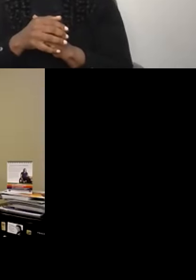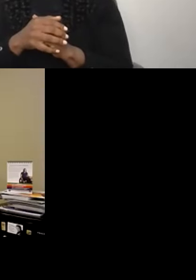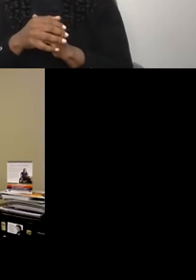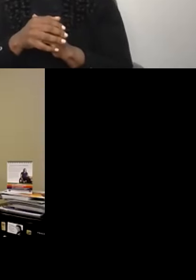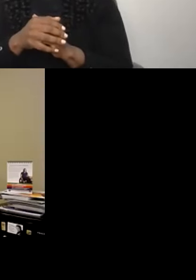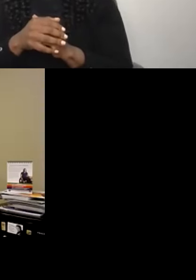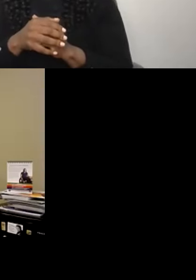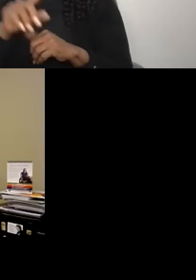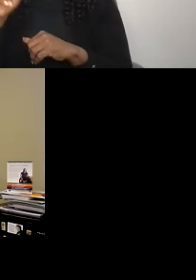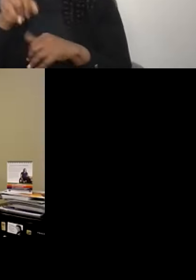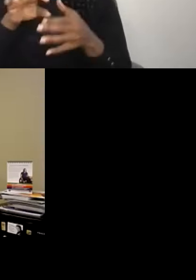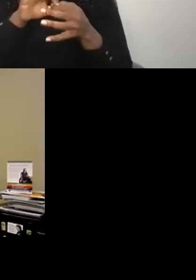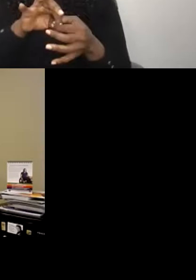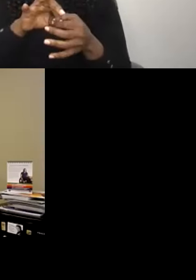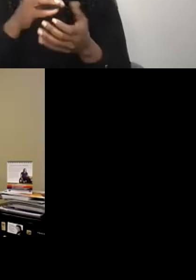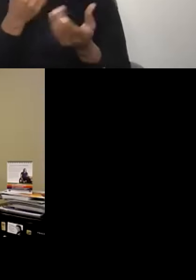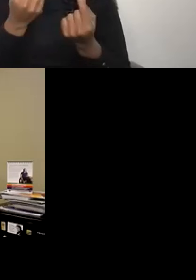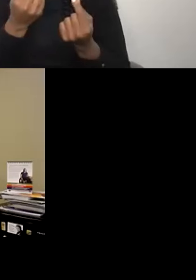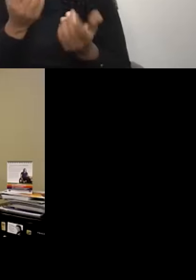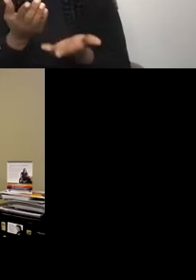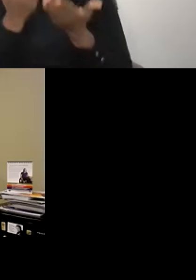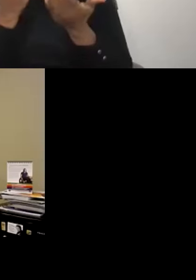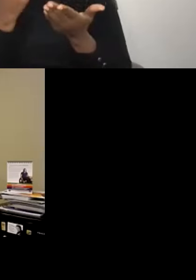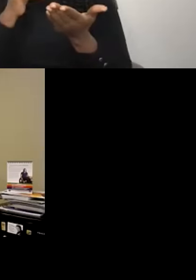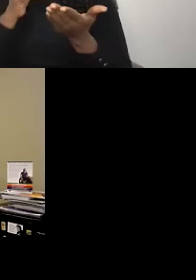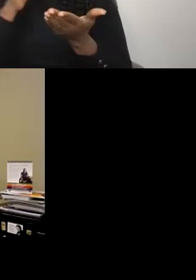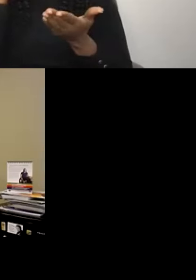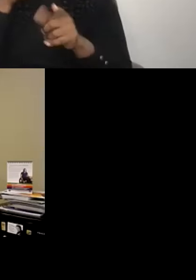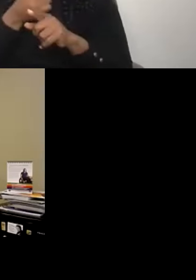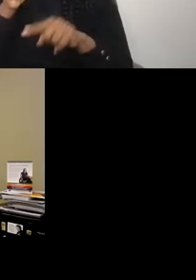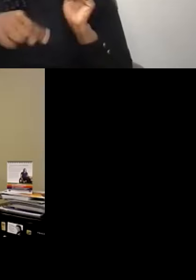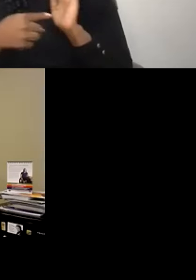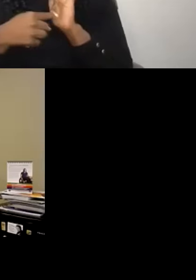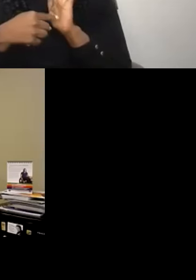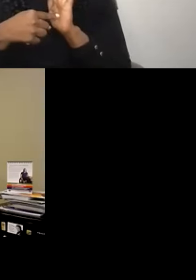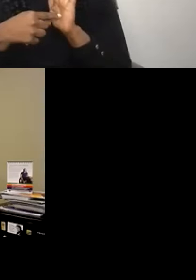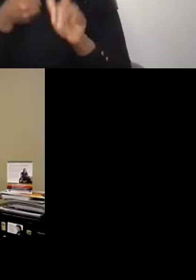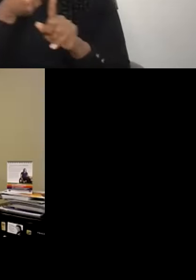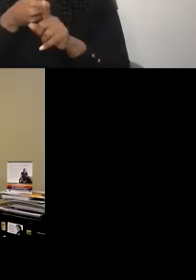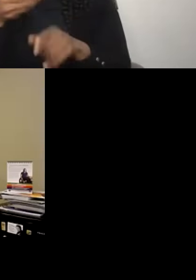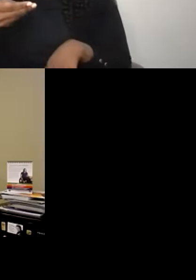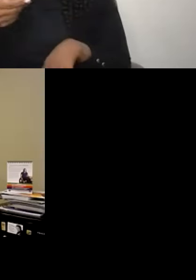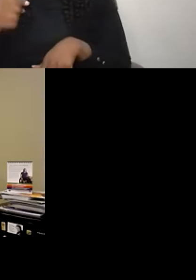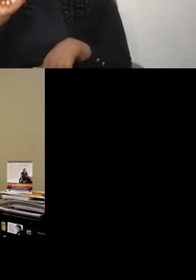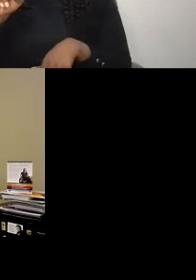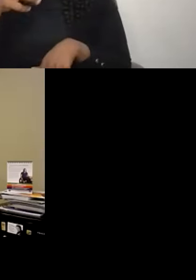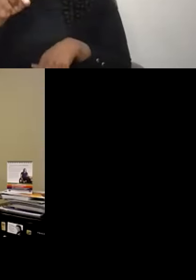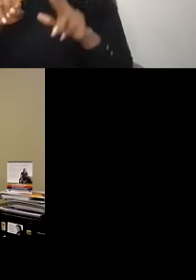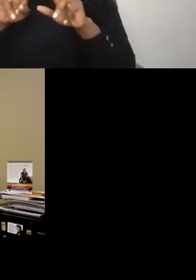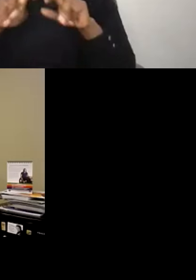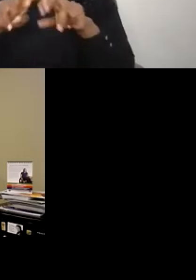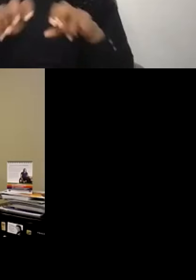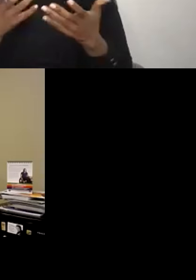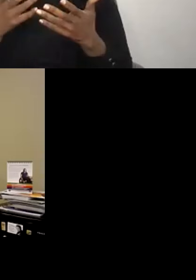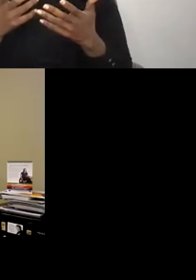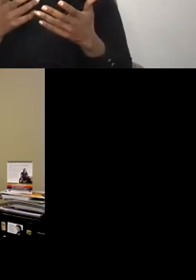We have a question regarding, what do you recommend for parents who cannot afford self-pay ADHD assessments,